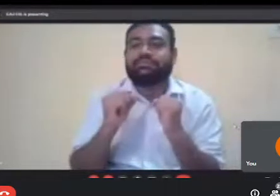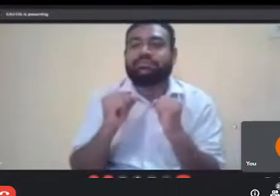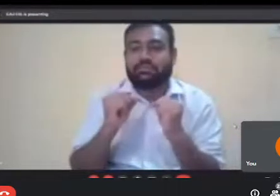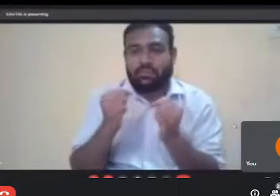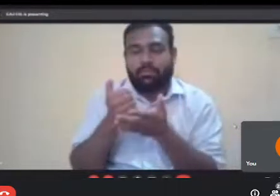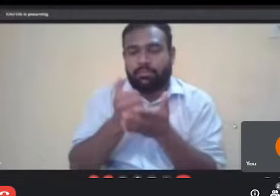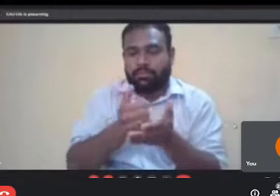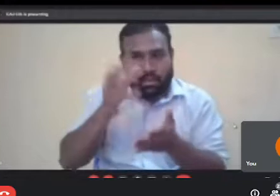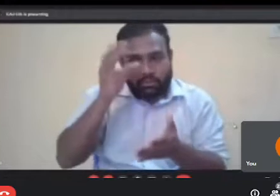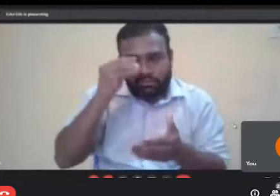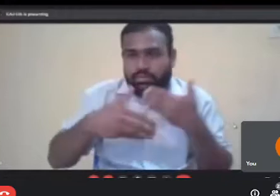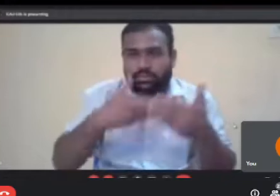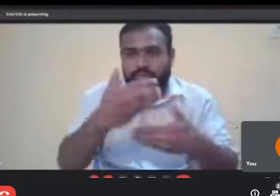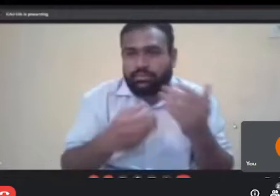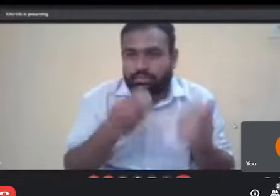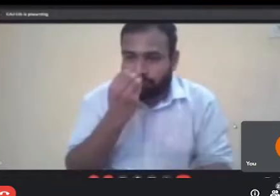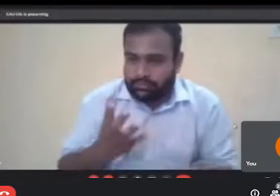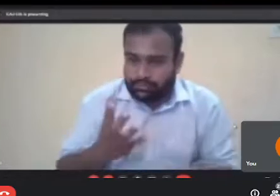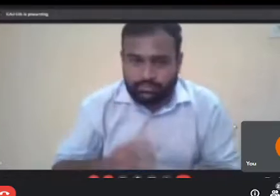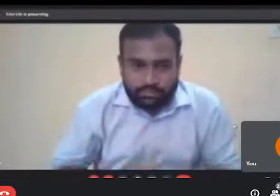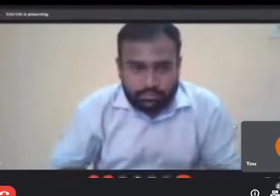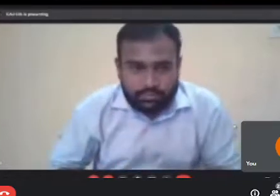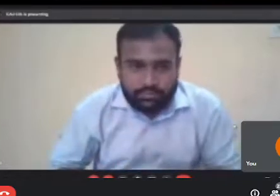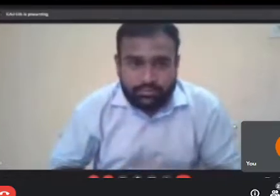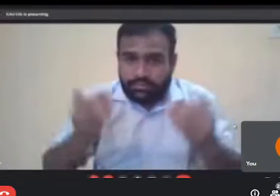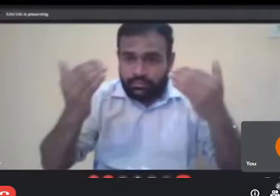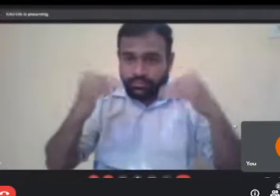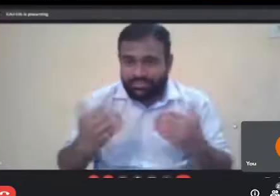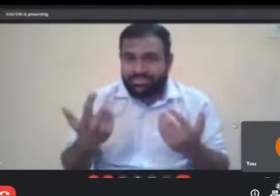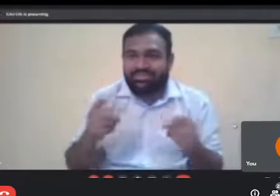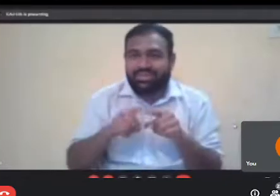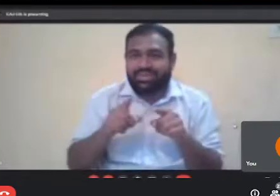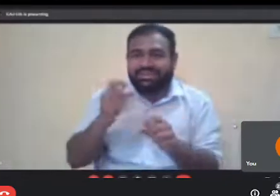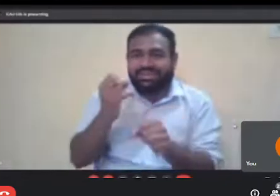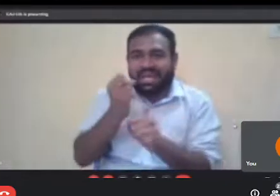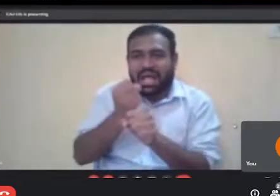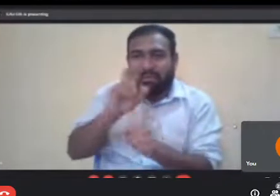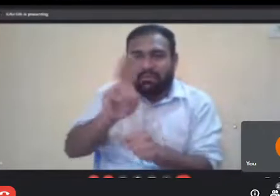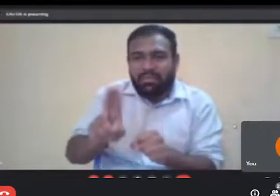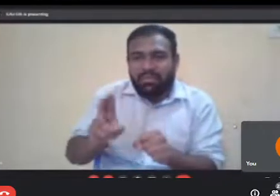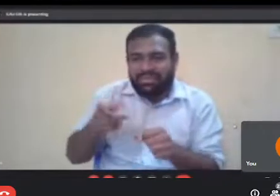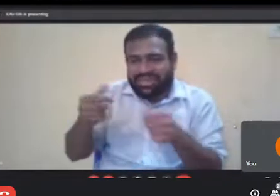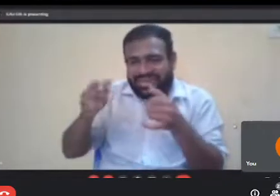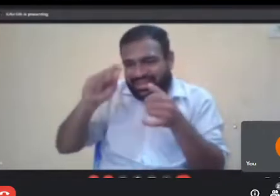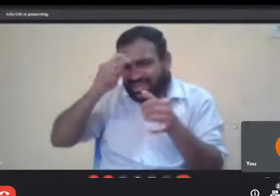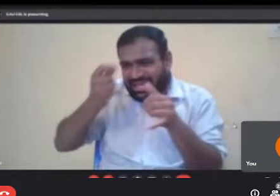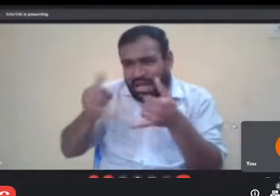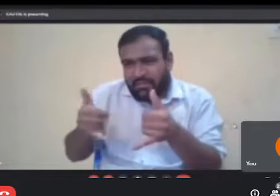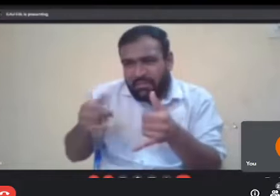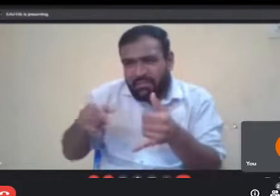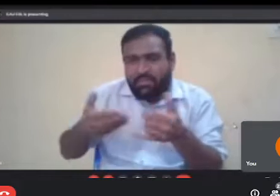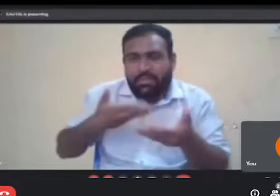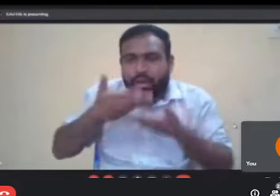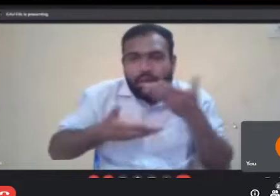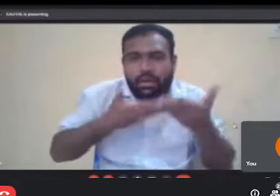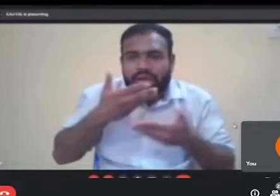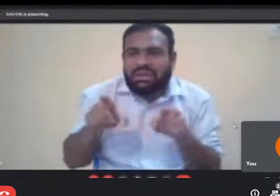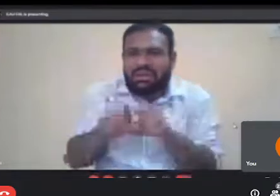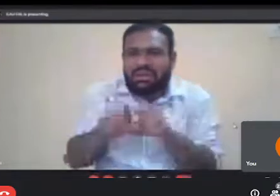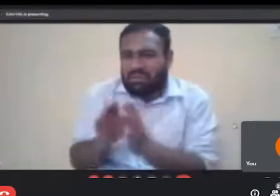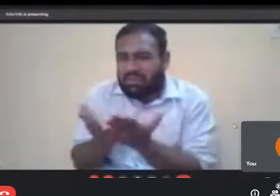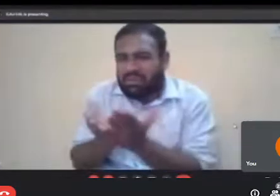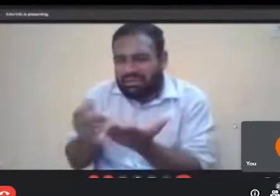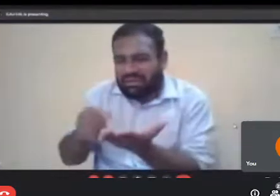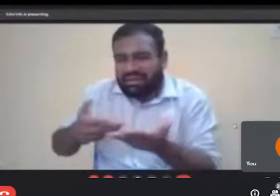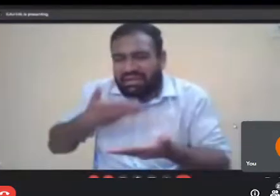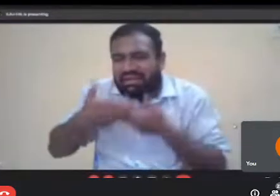to catch up and to understand. If they don't show the visual, it will be not that easy. So for an example, like grammar, English